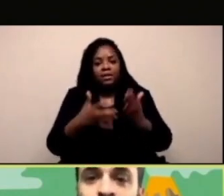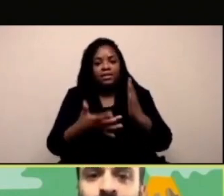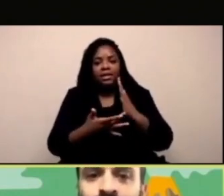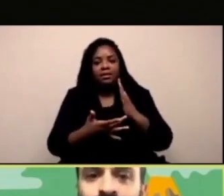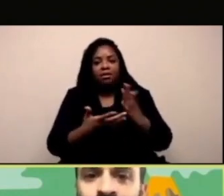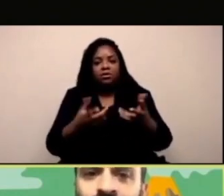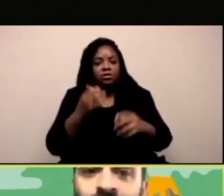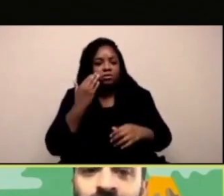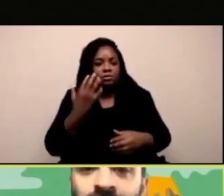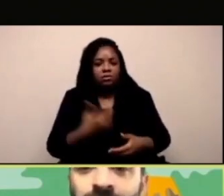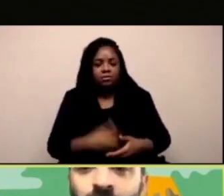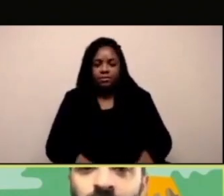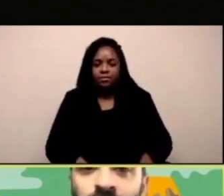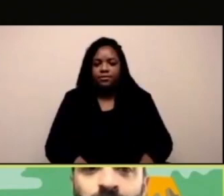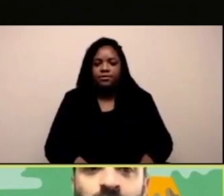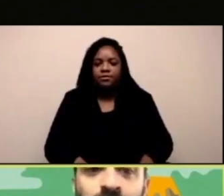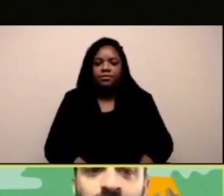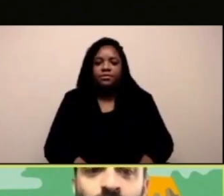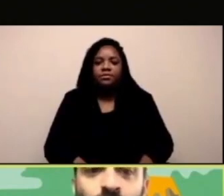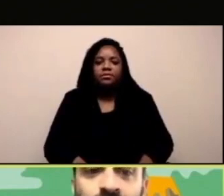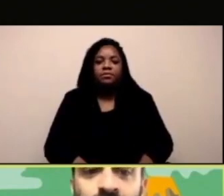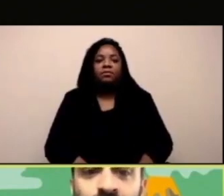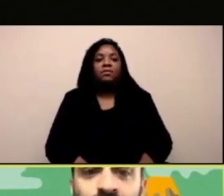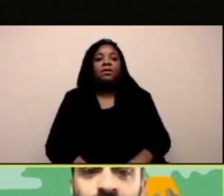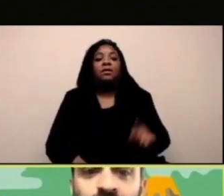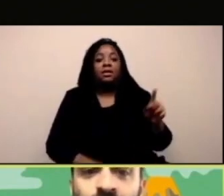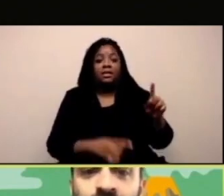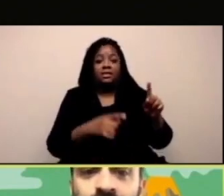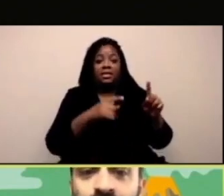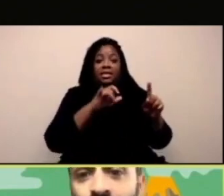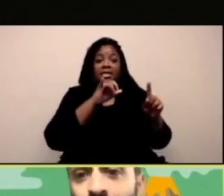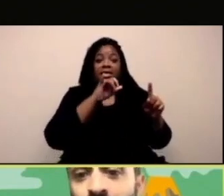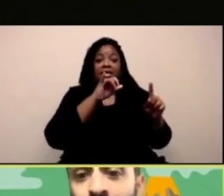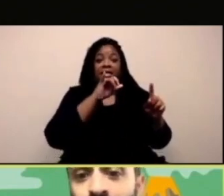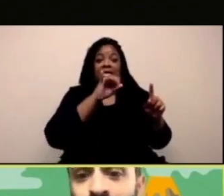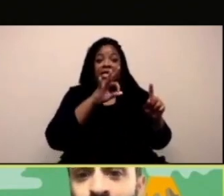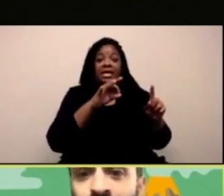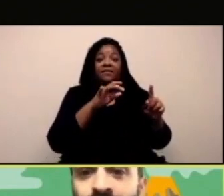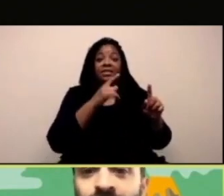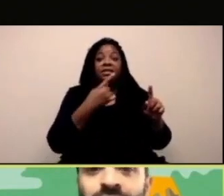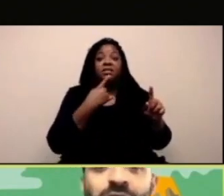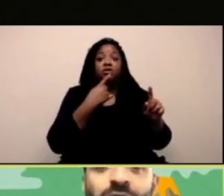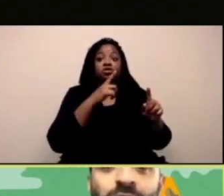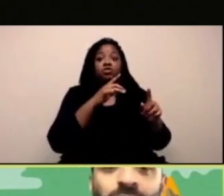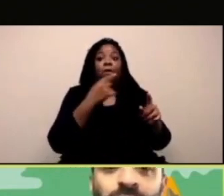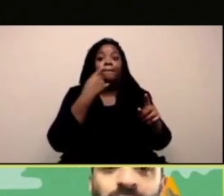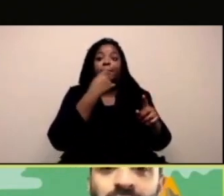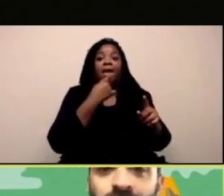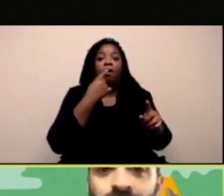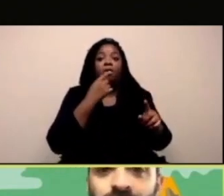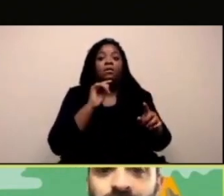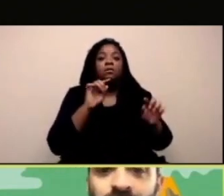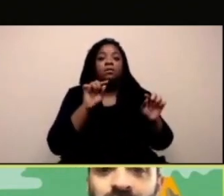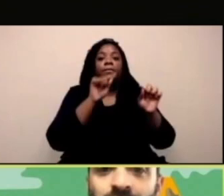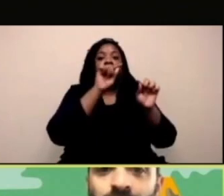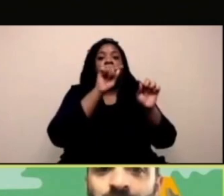inspiration, there's a block for when the sprite touches your mouth. And so when this hello sprite